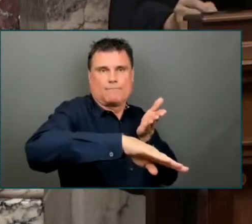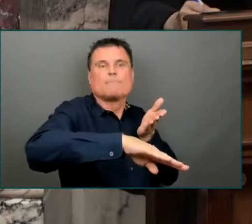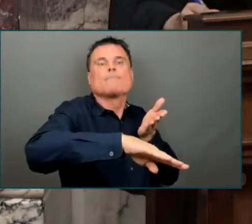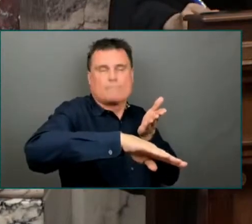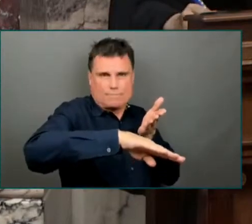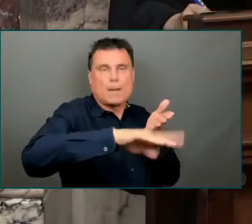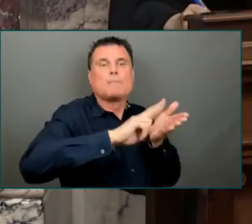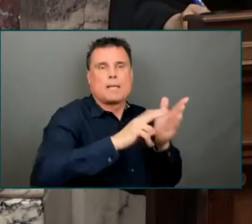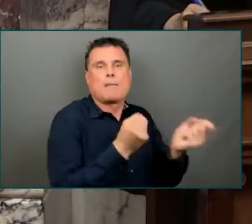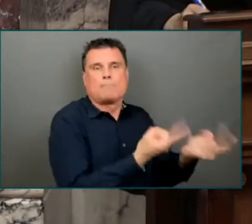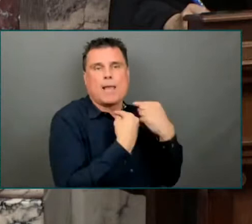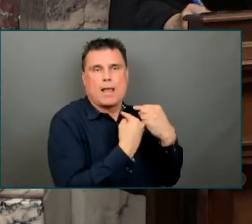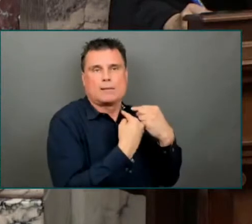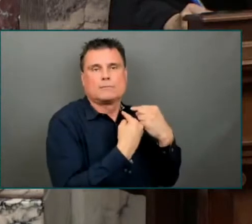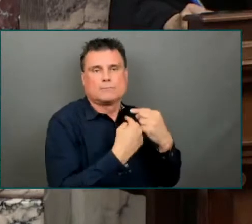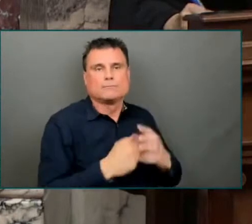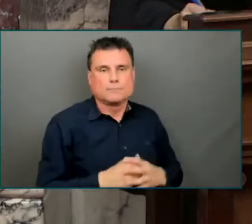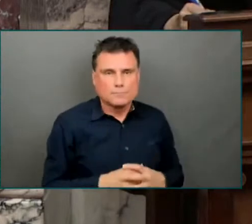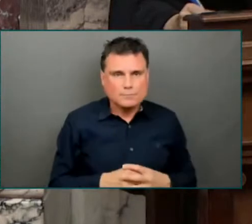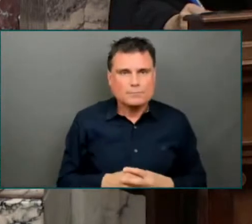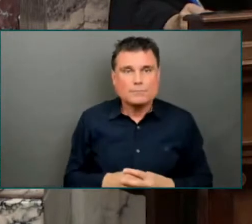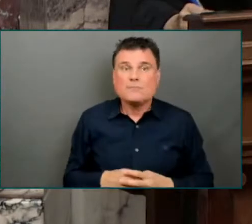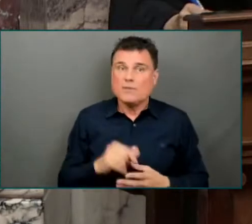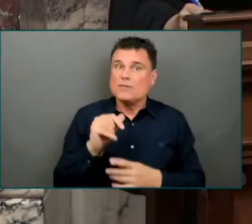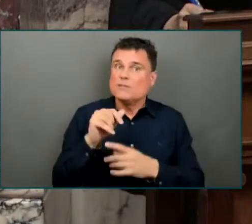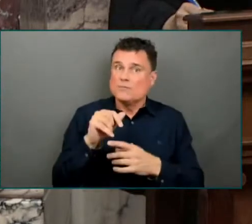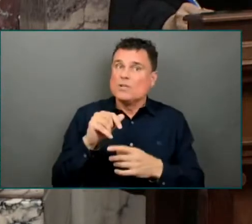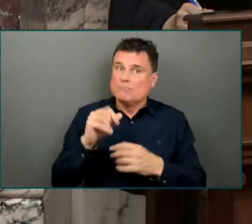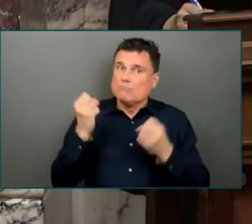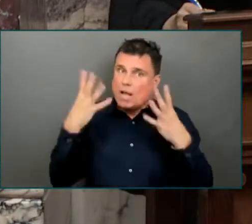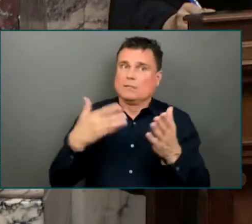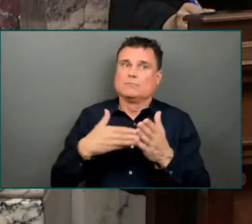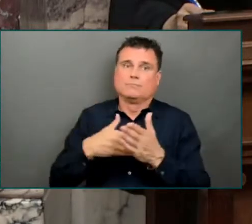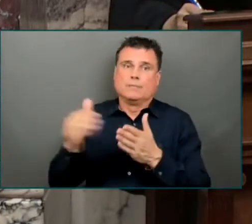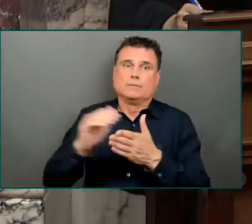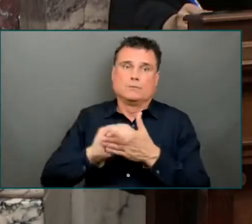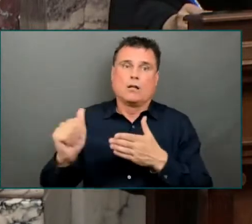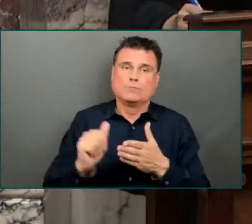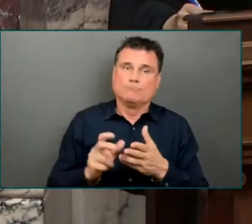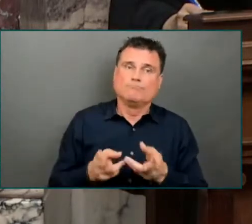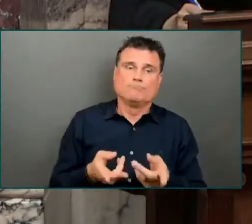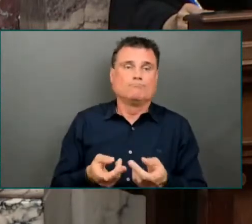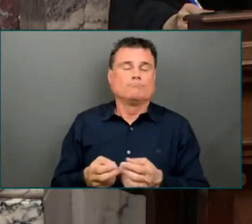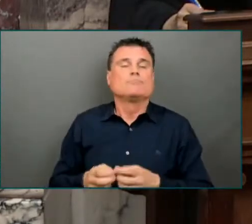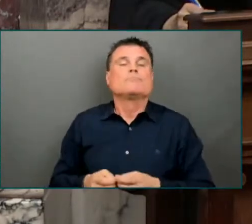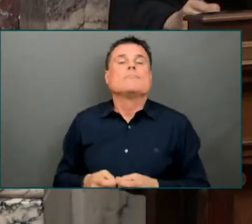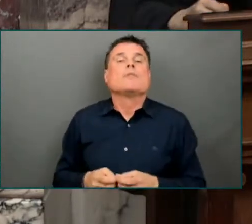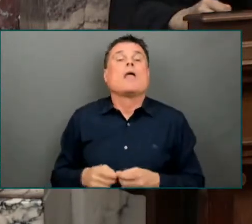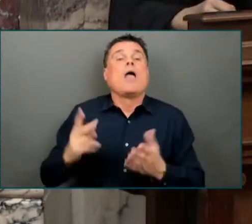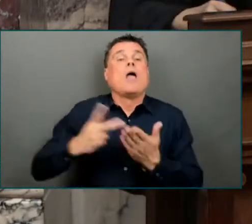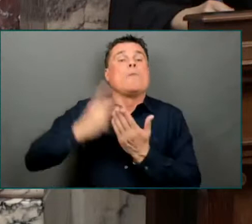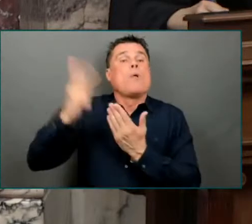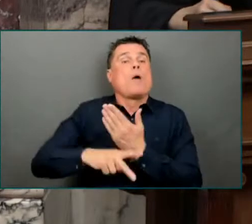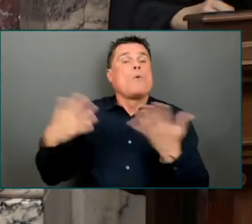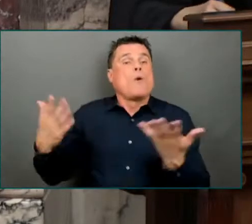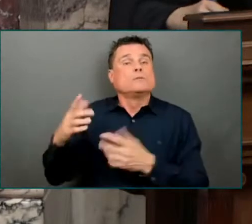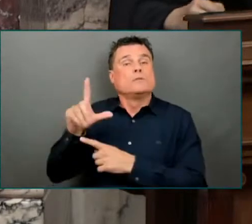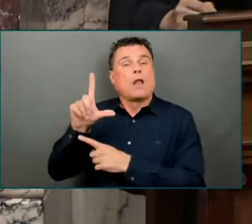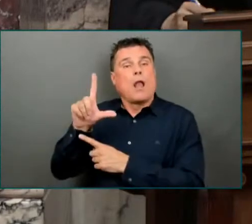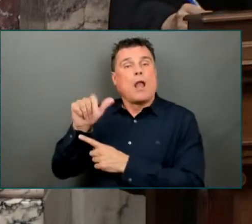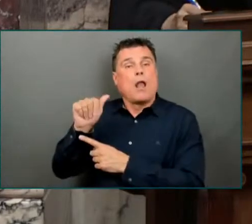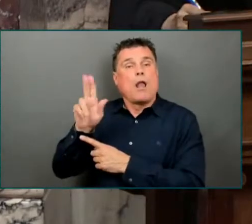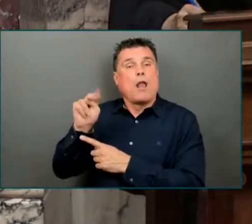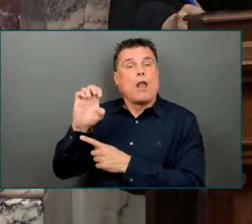marketplace. With most of our world moving online this year, high-speed internet has been vital for